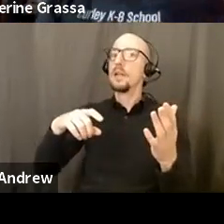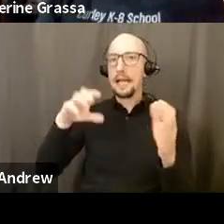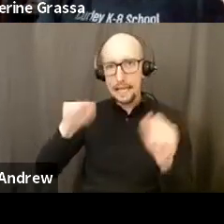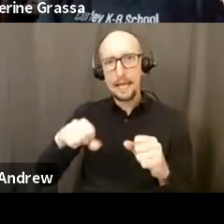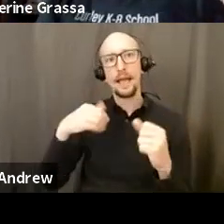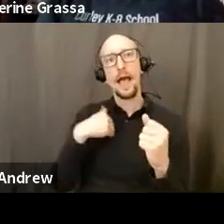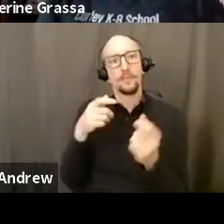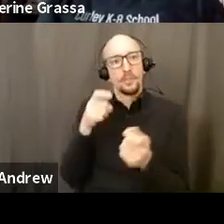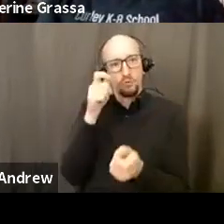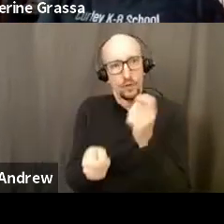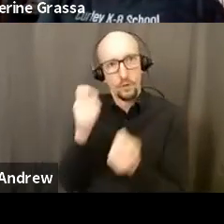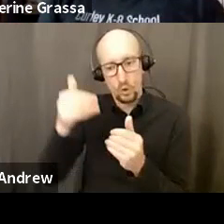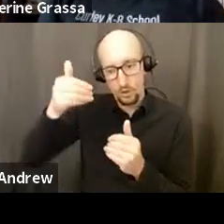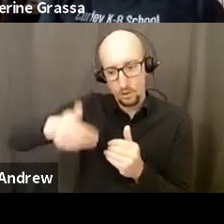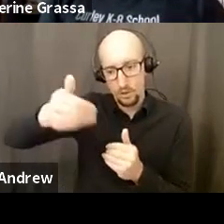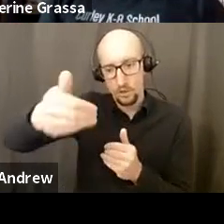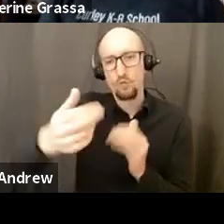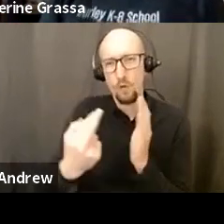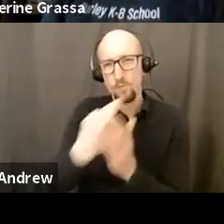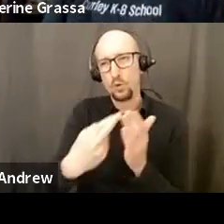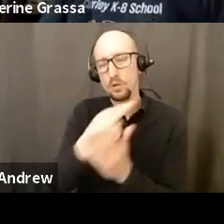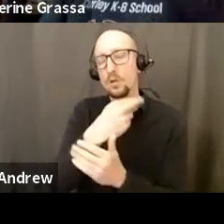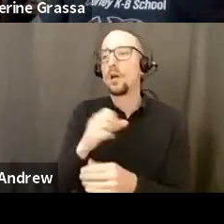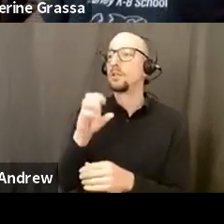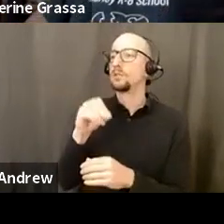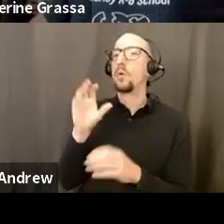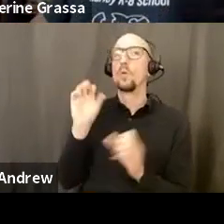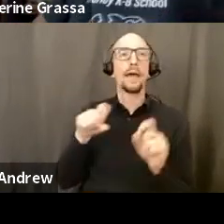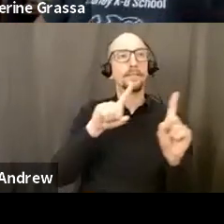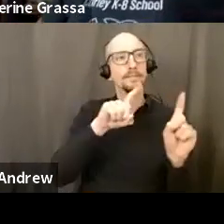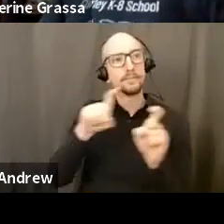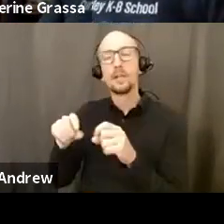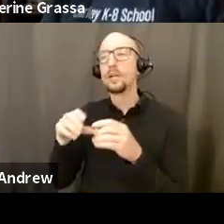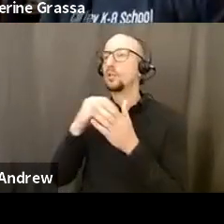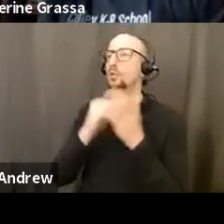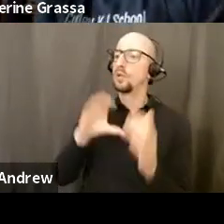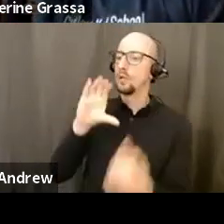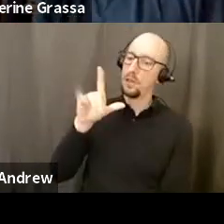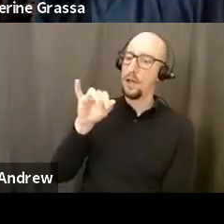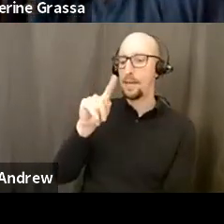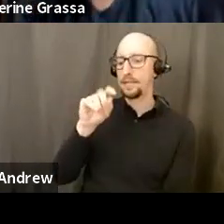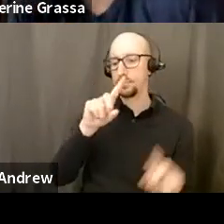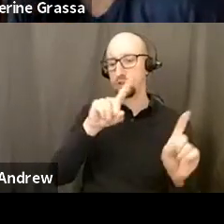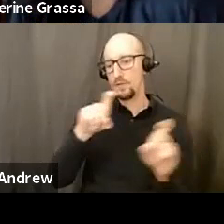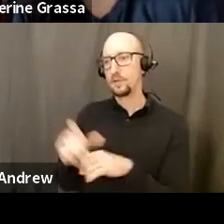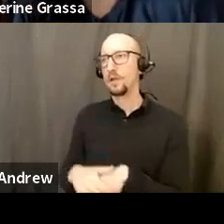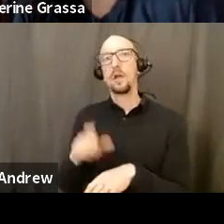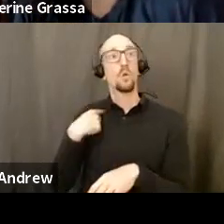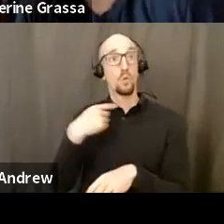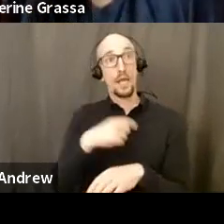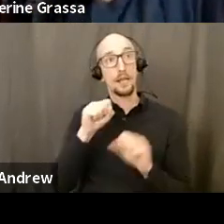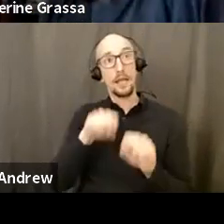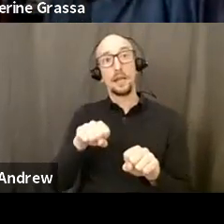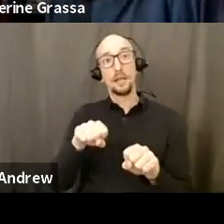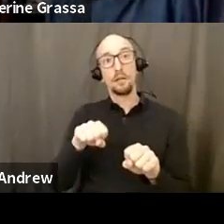input that we get from the student climate surveys that we've talked about. We can look at the impact of the admissions policy on the